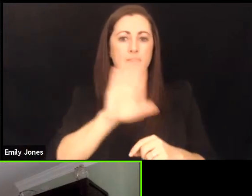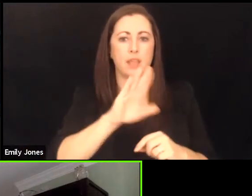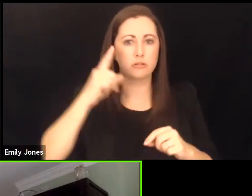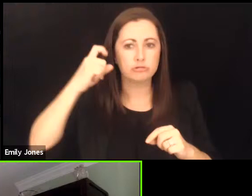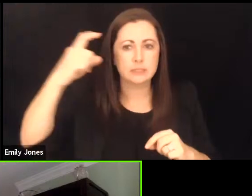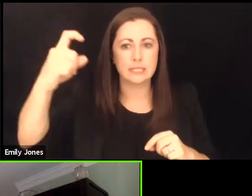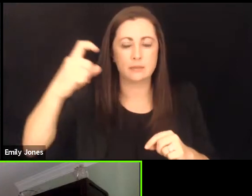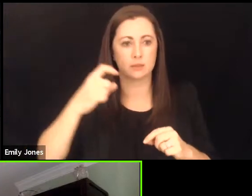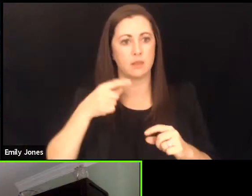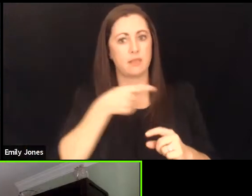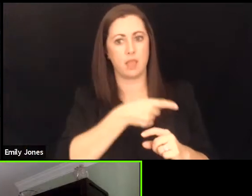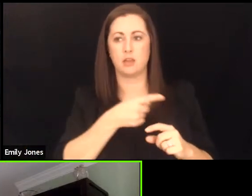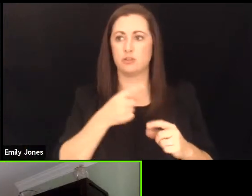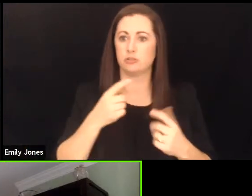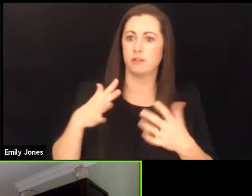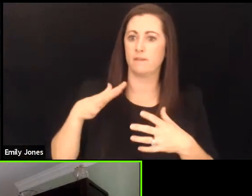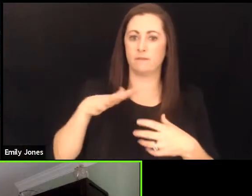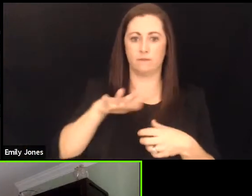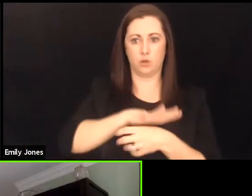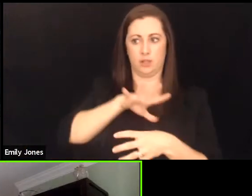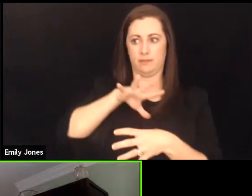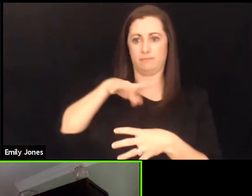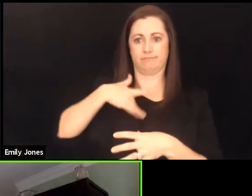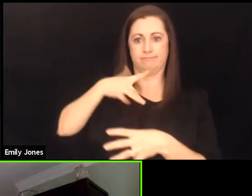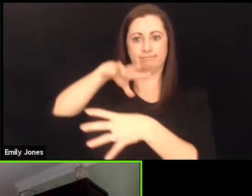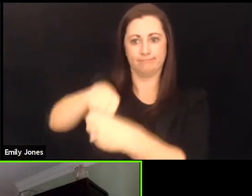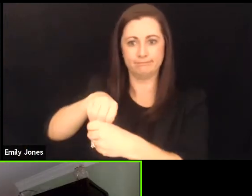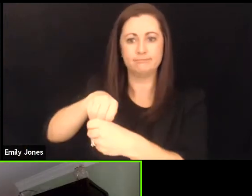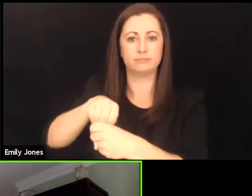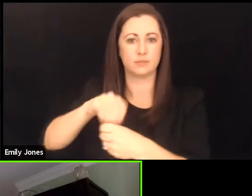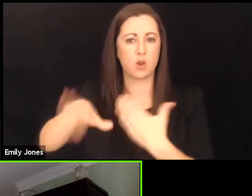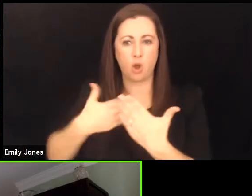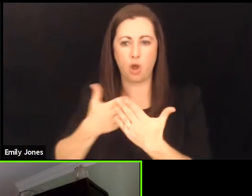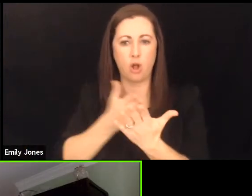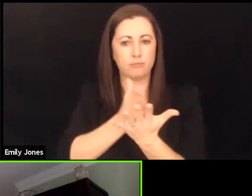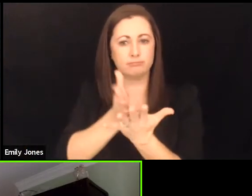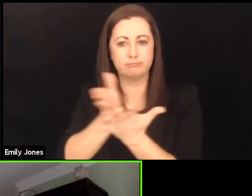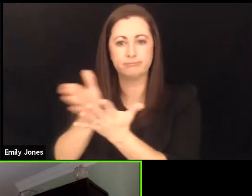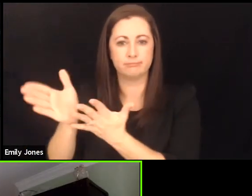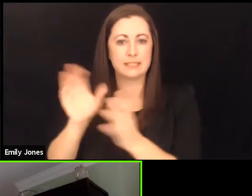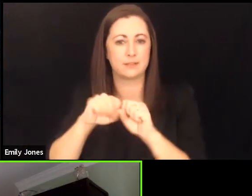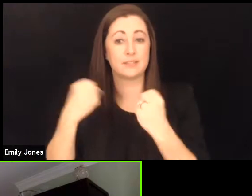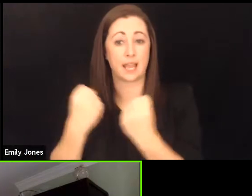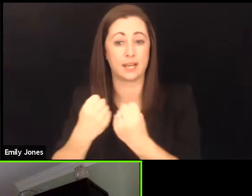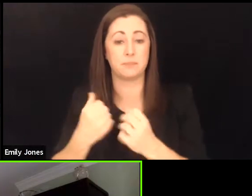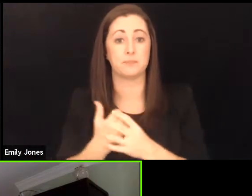included in all aspects of society. Now, Nancy, I will close with this.